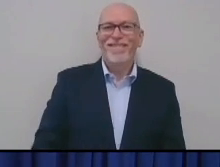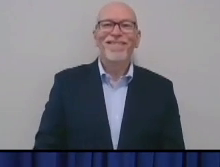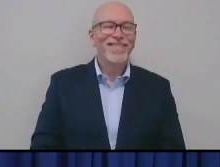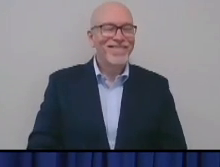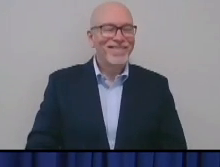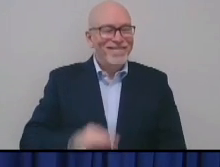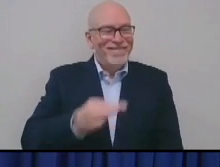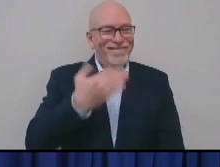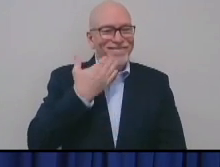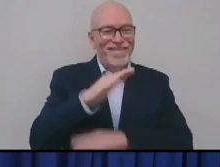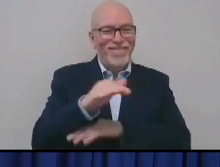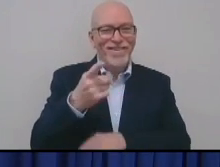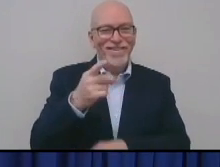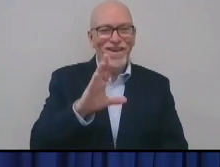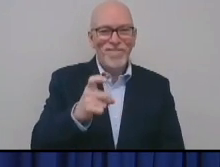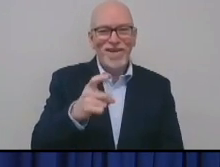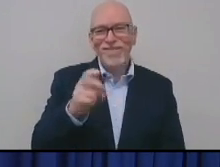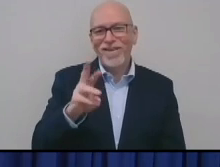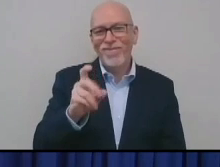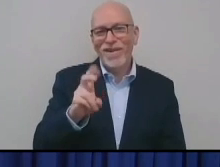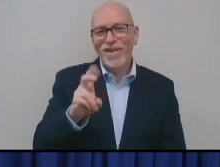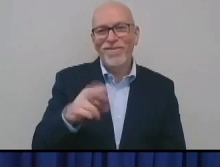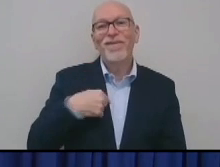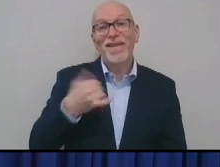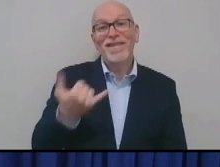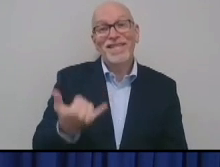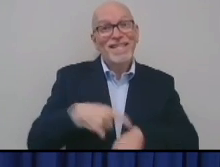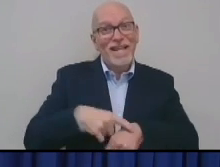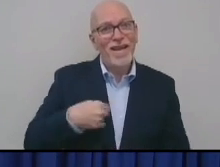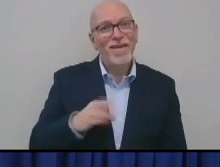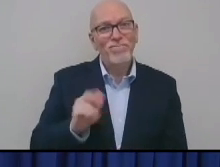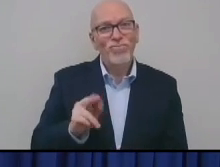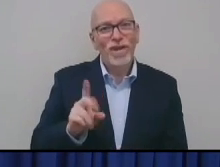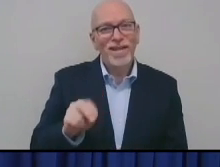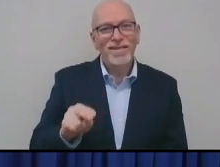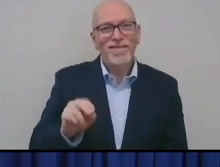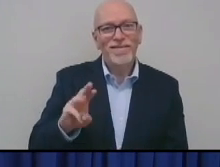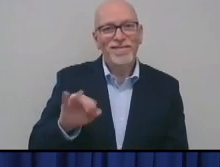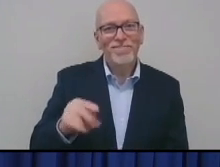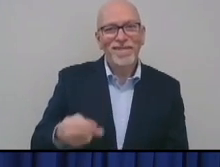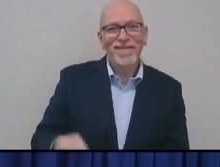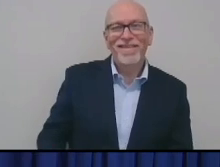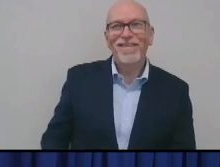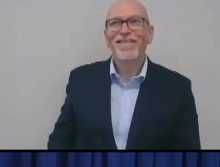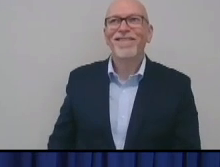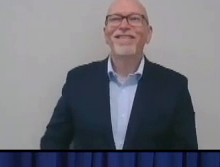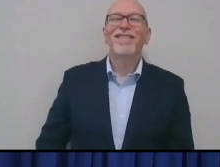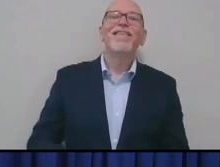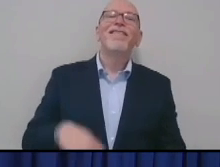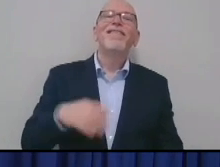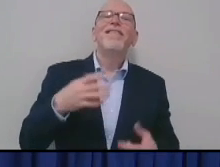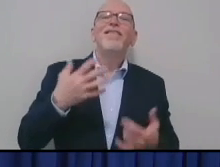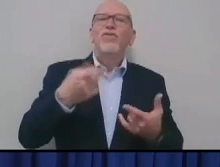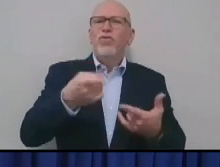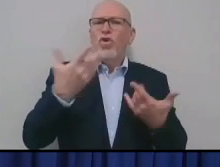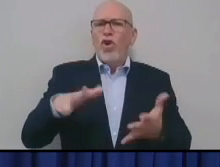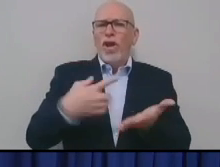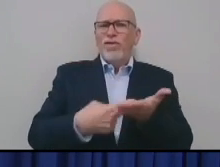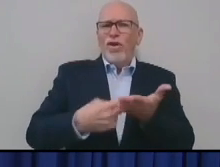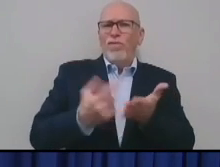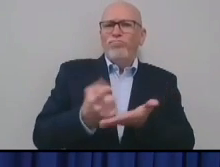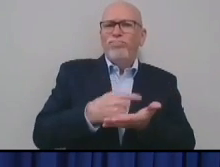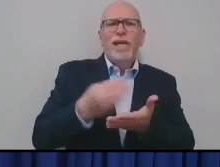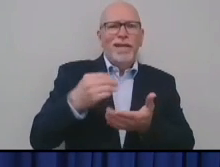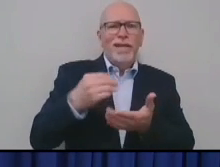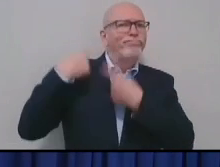Afternoon, Dr. Box and Dr. Weaver. It's actually Brandon Smith this time. All right, Brandon. So you've talked already today and have been talking for a while